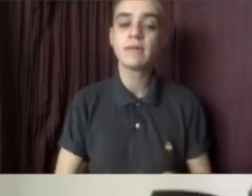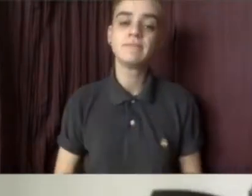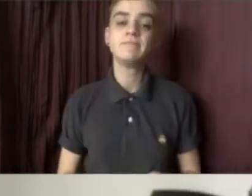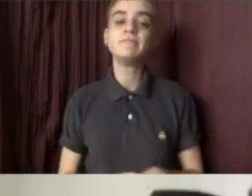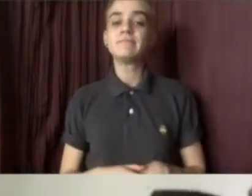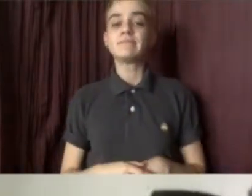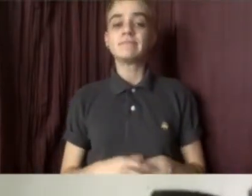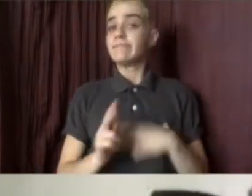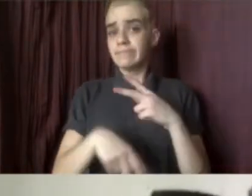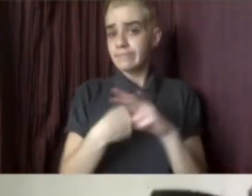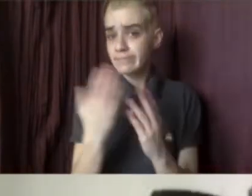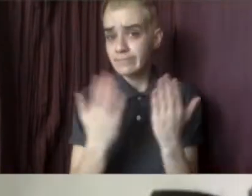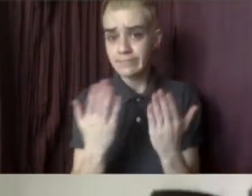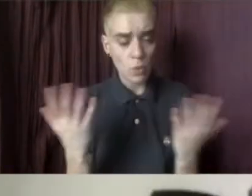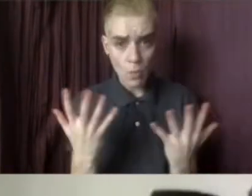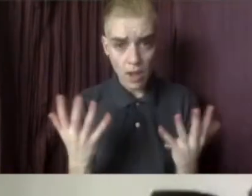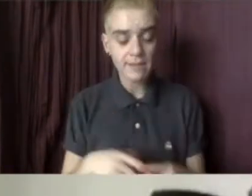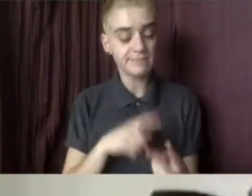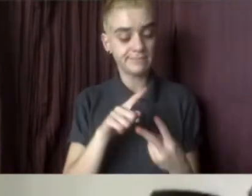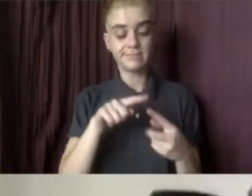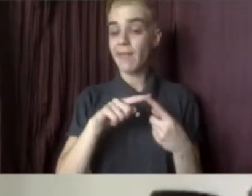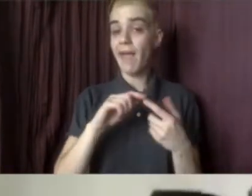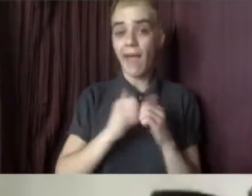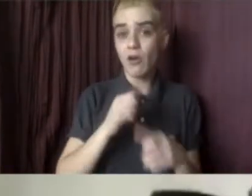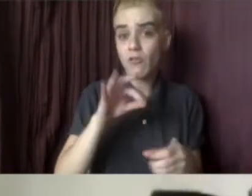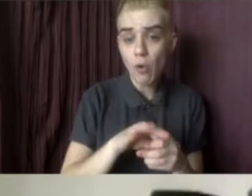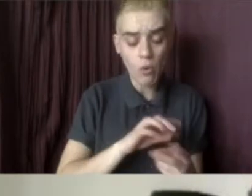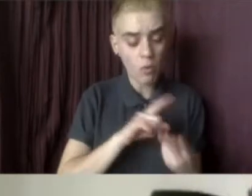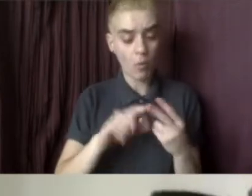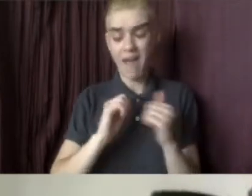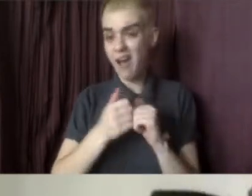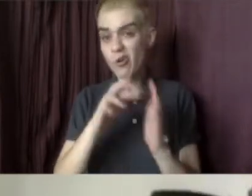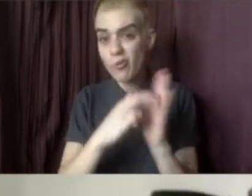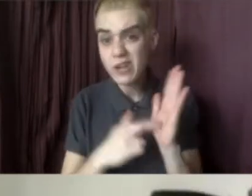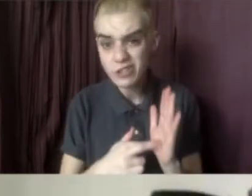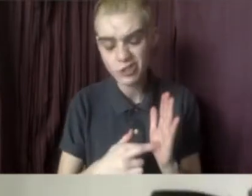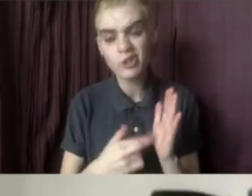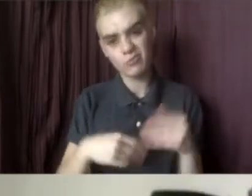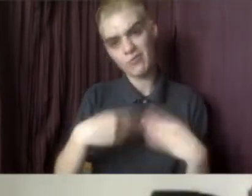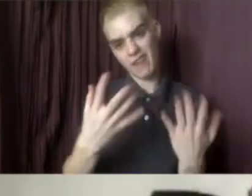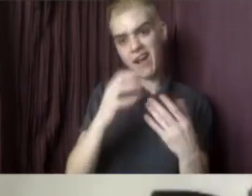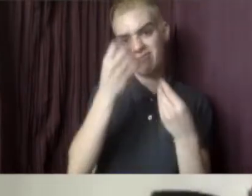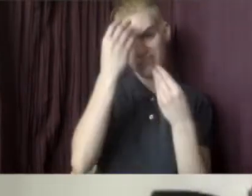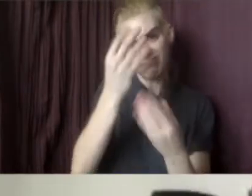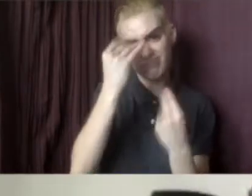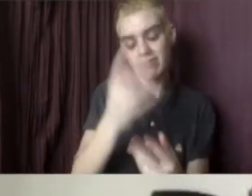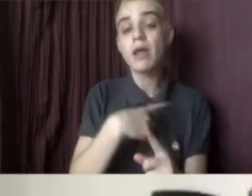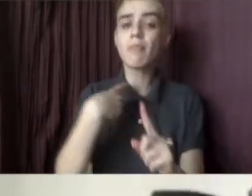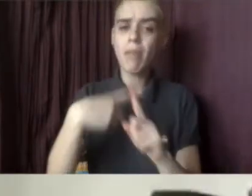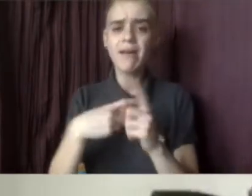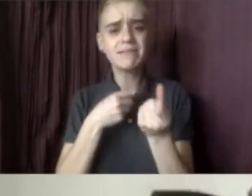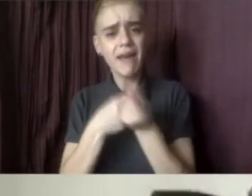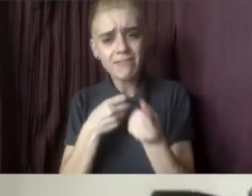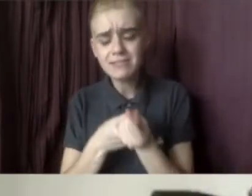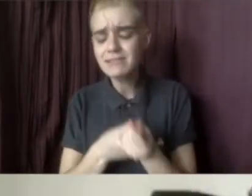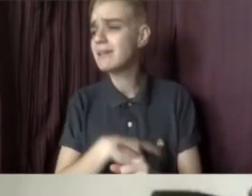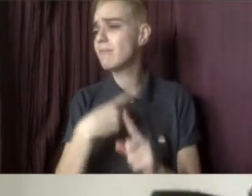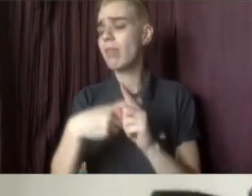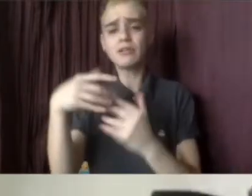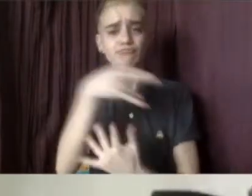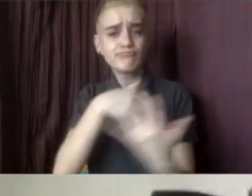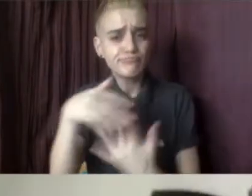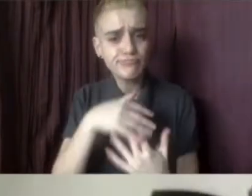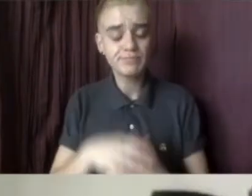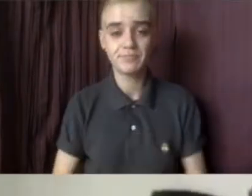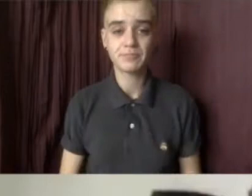centered civil rights place. But I live and work in Washington, D.C. And I must say this, D.C. statehood, D.C. statehood, D.C. statehood, right? You're talking about